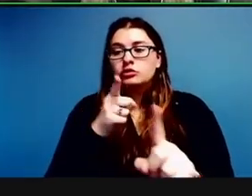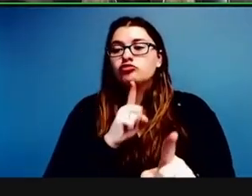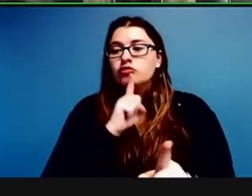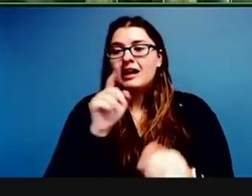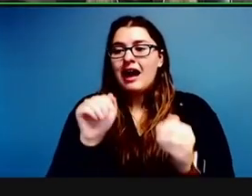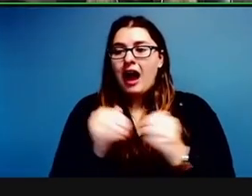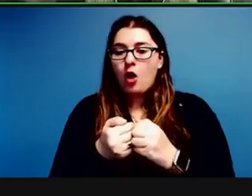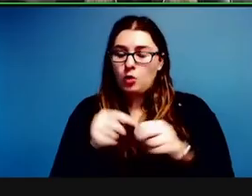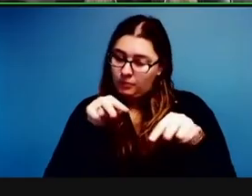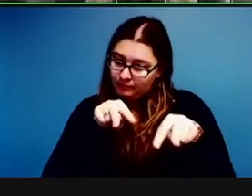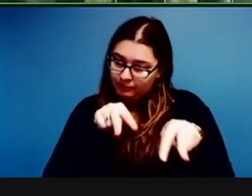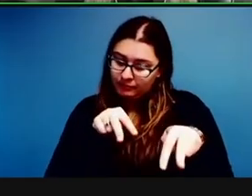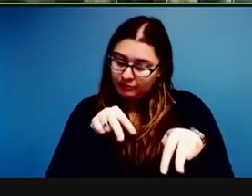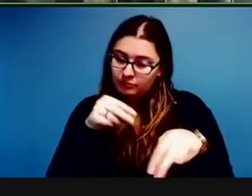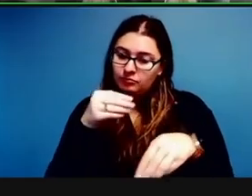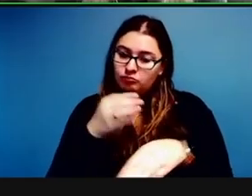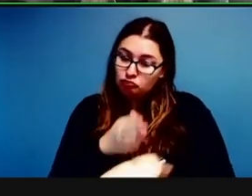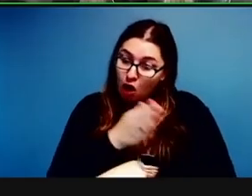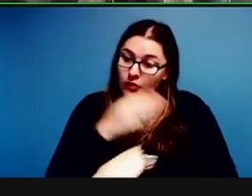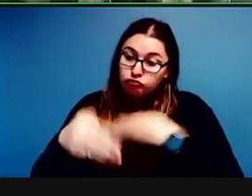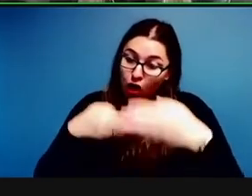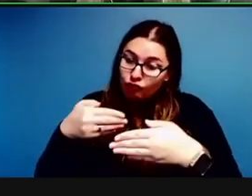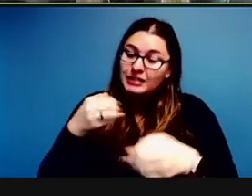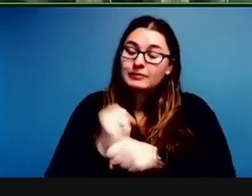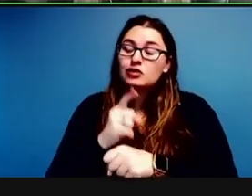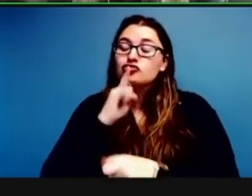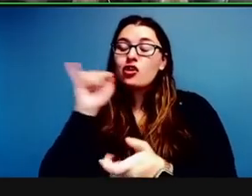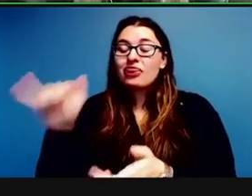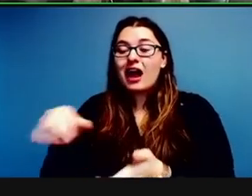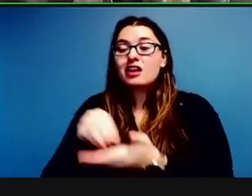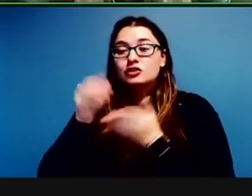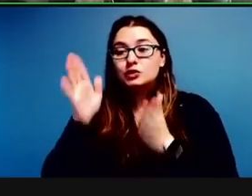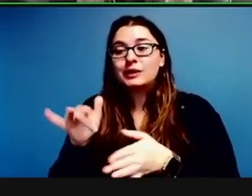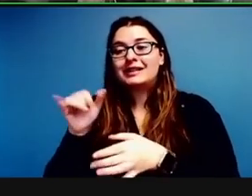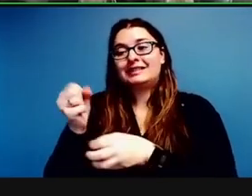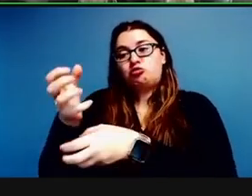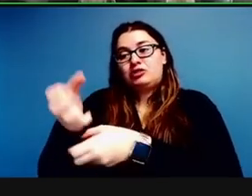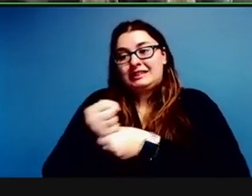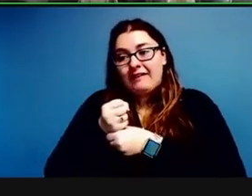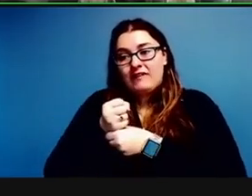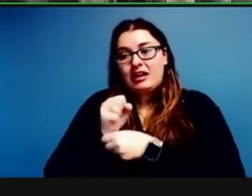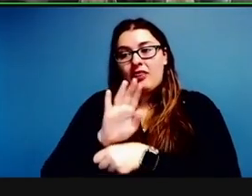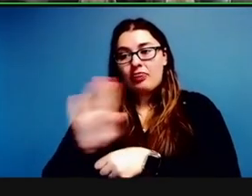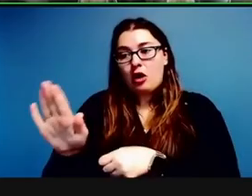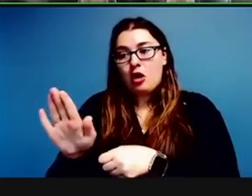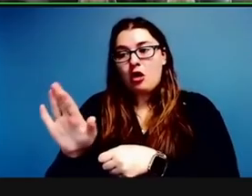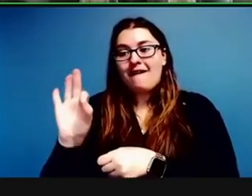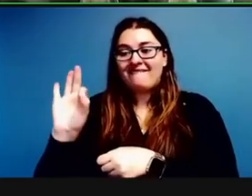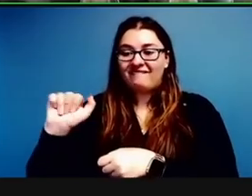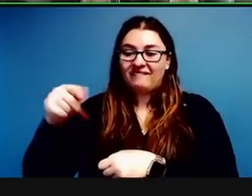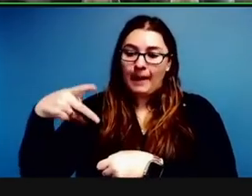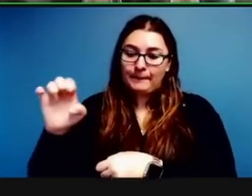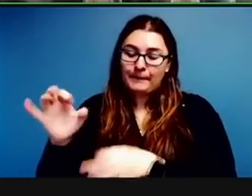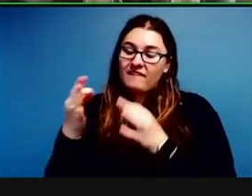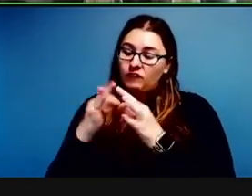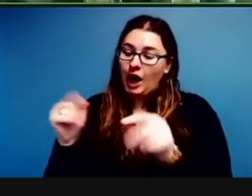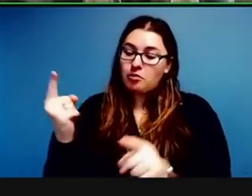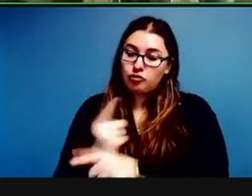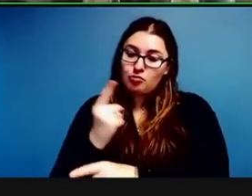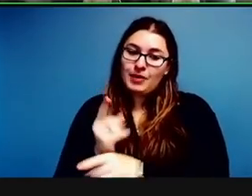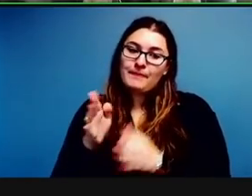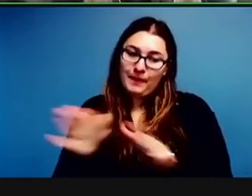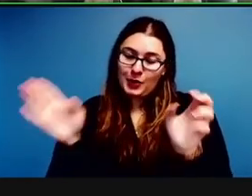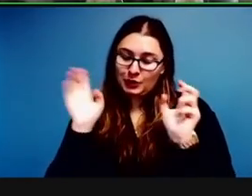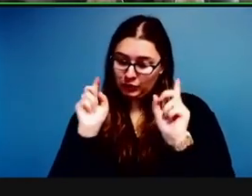we monitor progress and make sure that that student is receiving their free and appropriate public